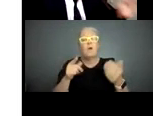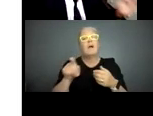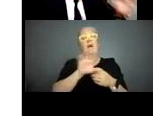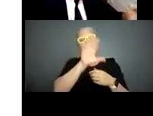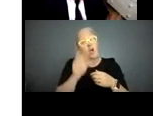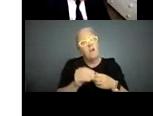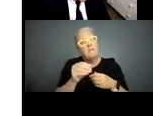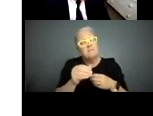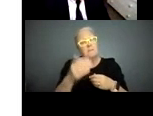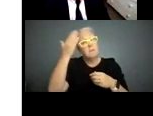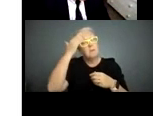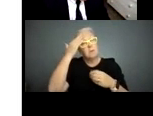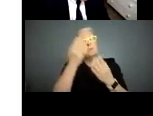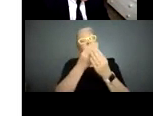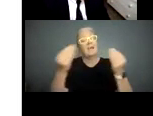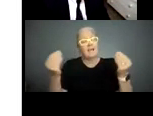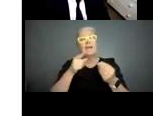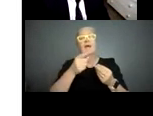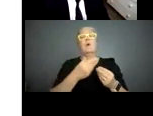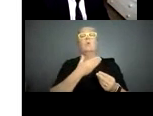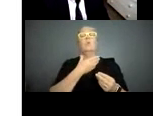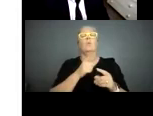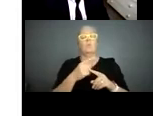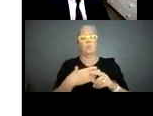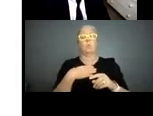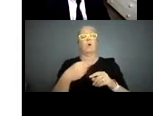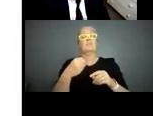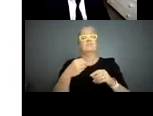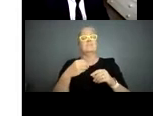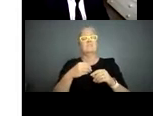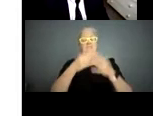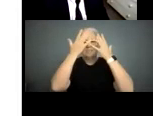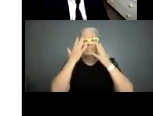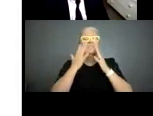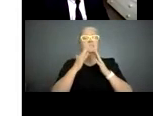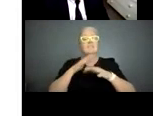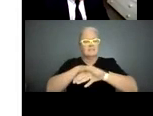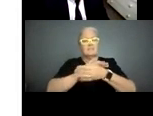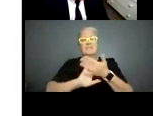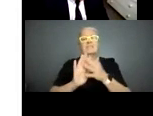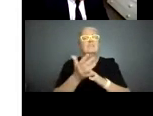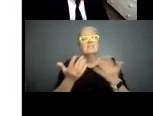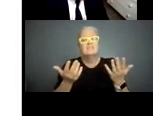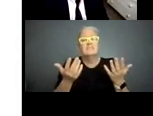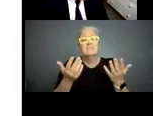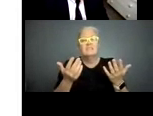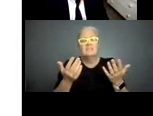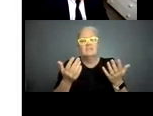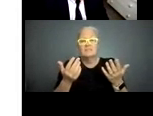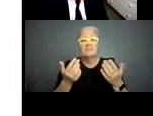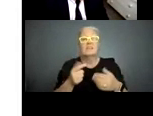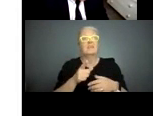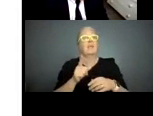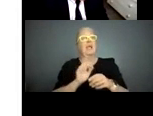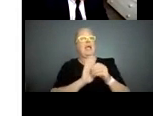parts would know immediately why it needs to be challenged, because if not challenged, those children are killed. That's serious, and we need to